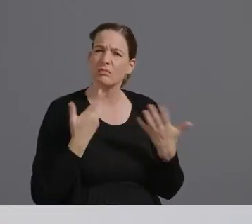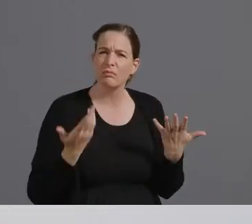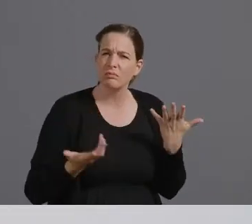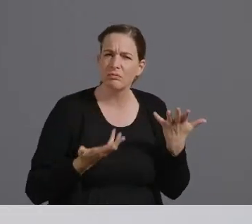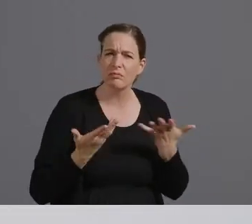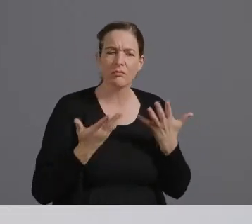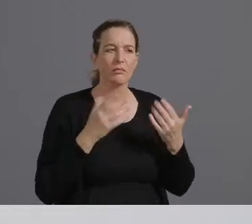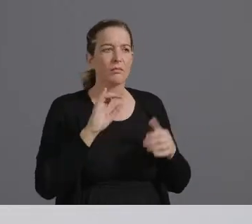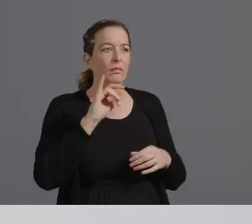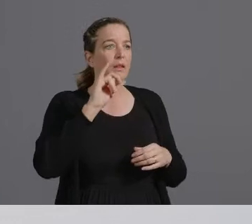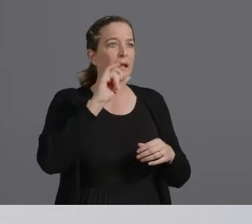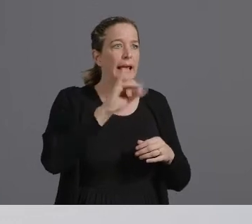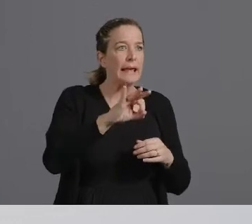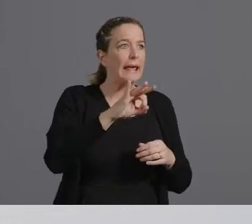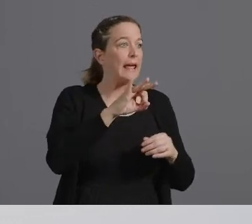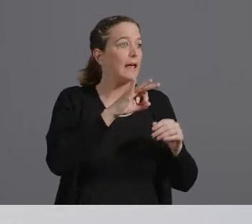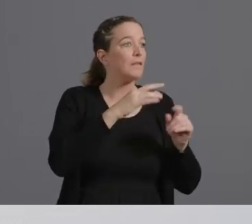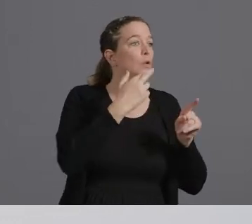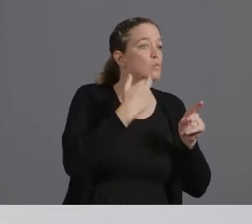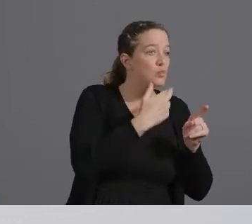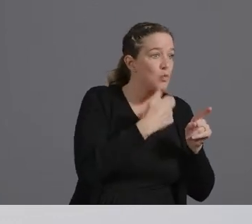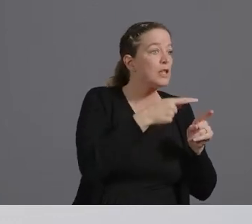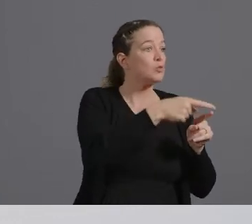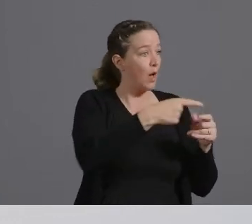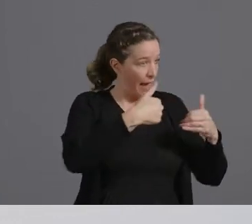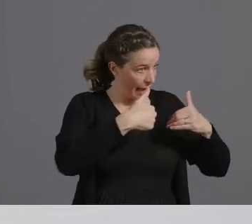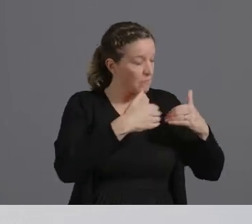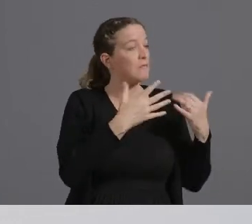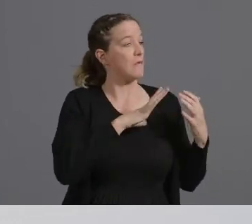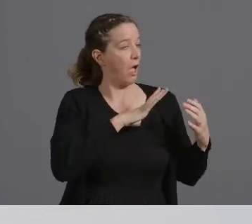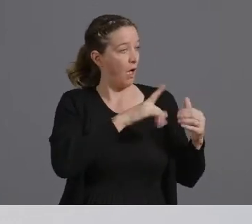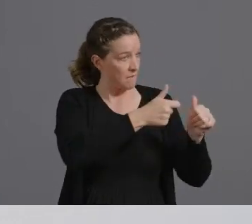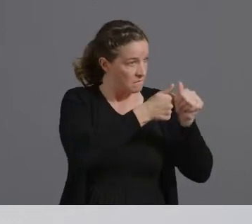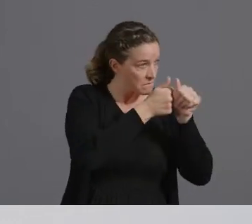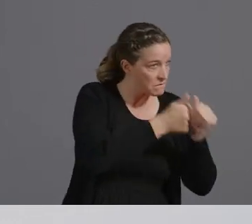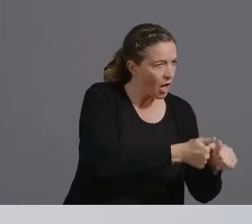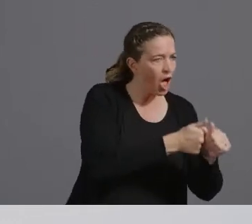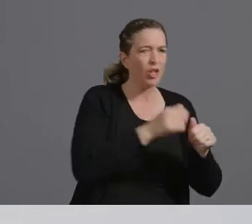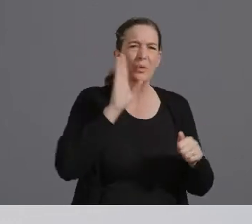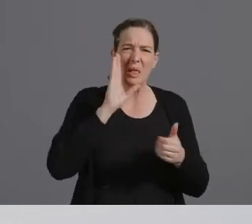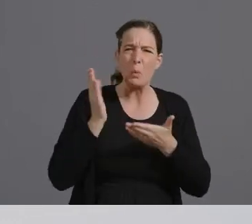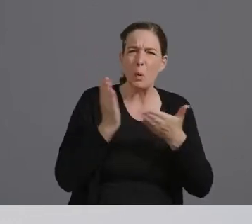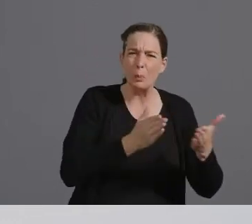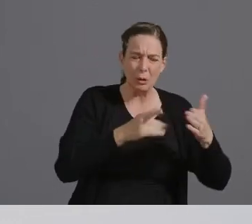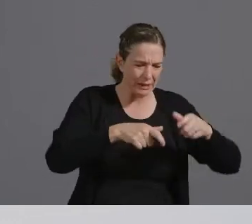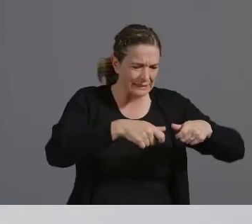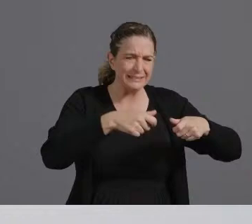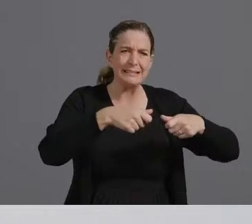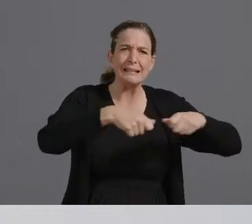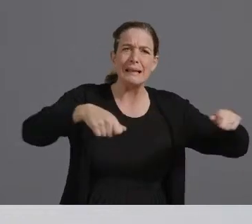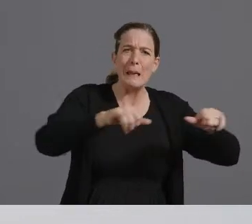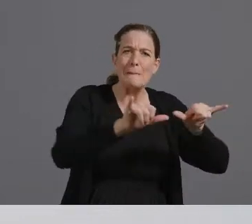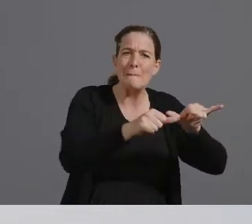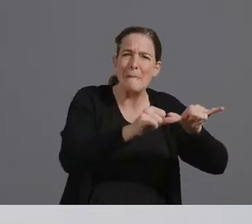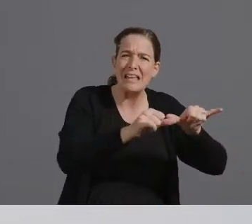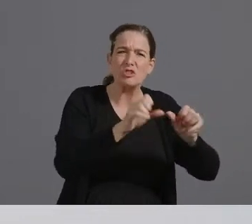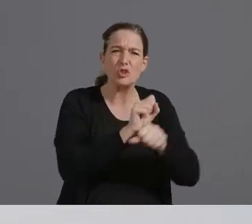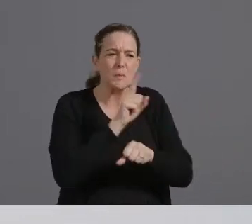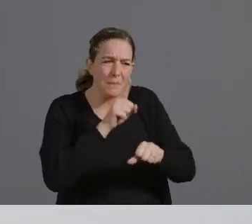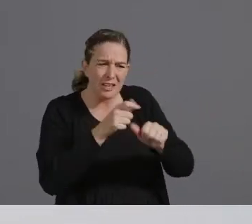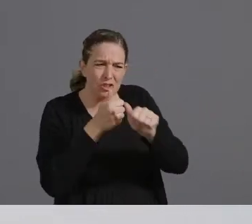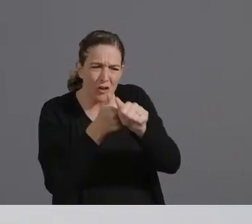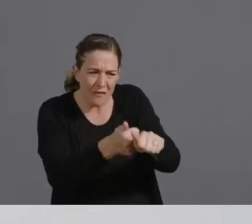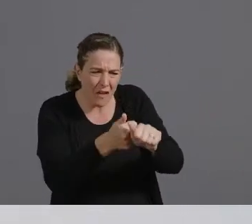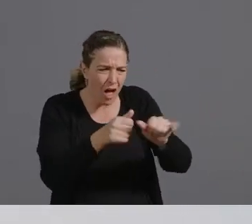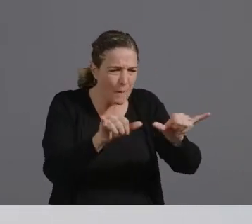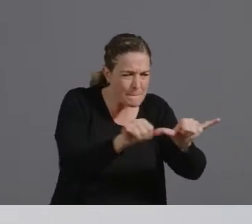full capacity, and yes, there's still 6 feet available? I mean, was there a tape measure involved? I know it's a little tongue-in-cheek the way I'm asking this, but how was this all